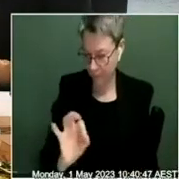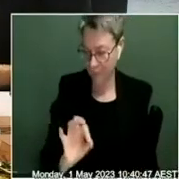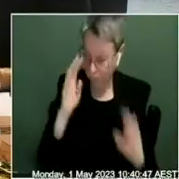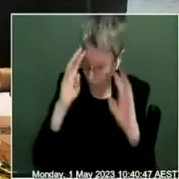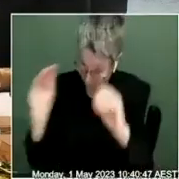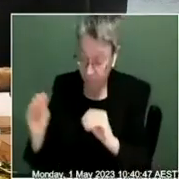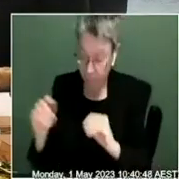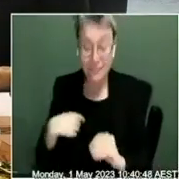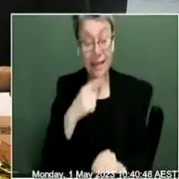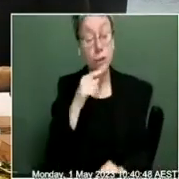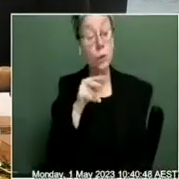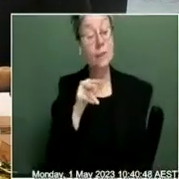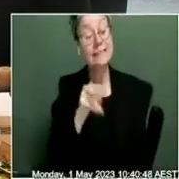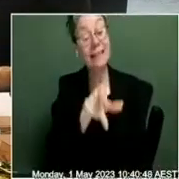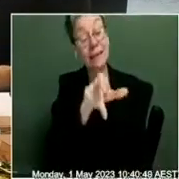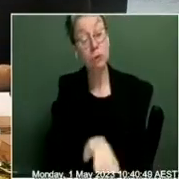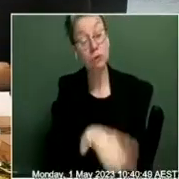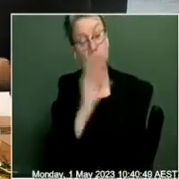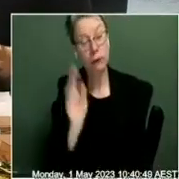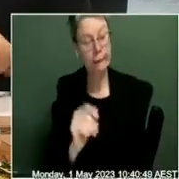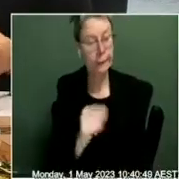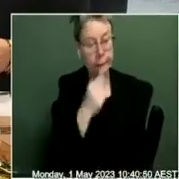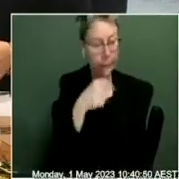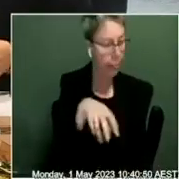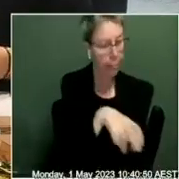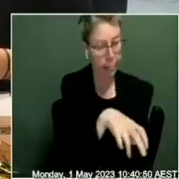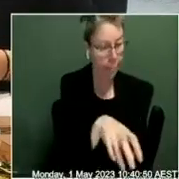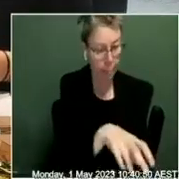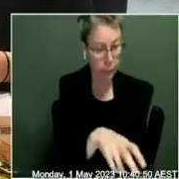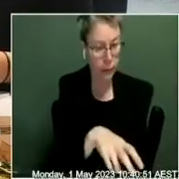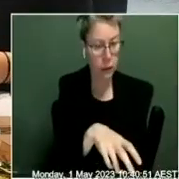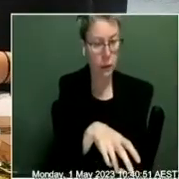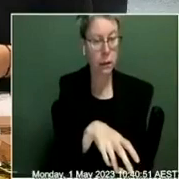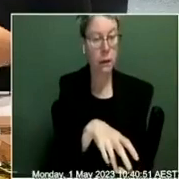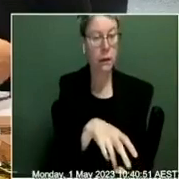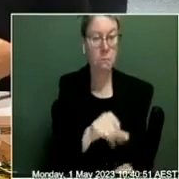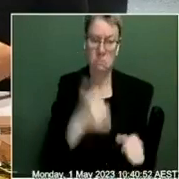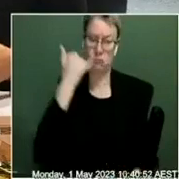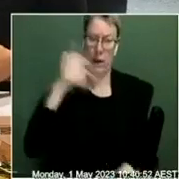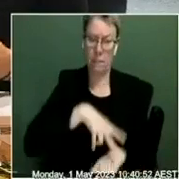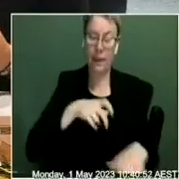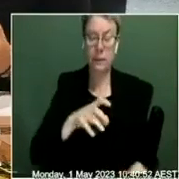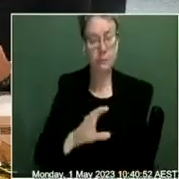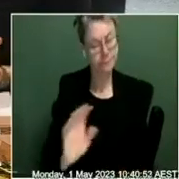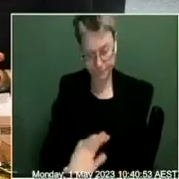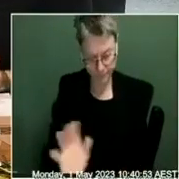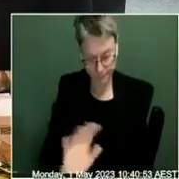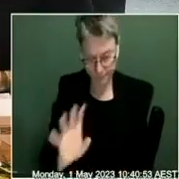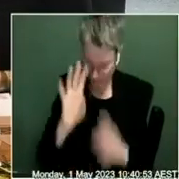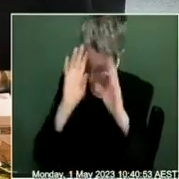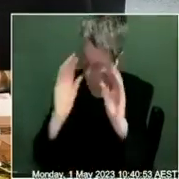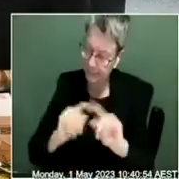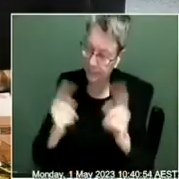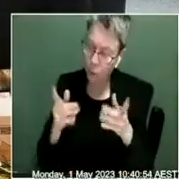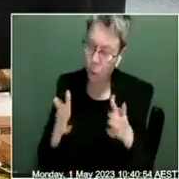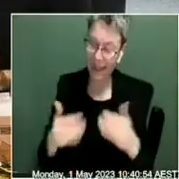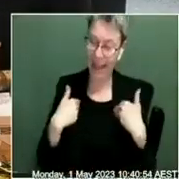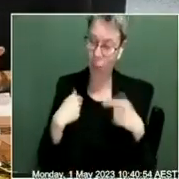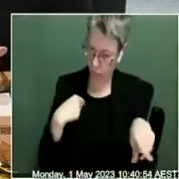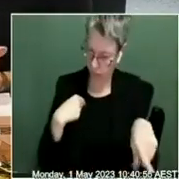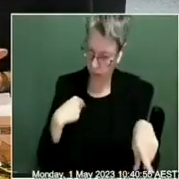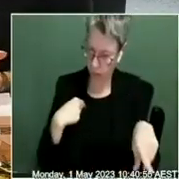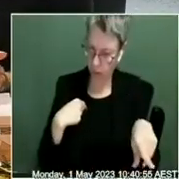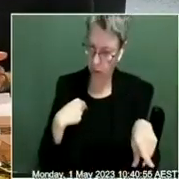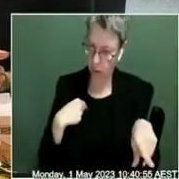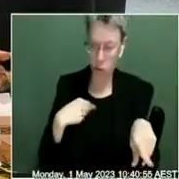pull that out as one example, but I do think that it is important that resourcing is very important, but there are other aspects as well.